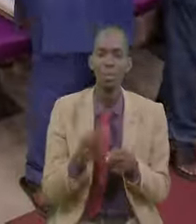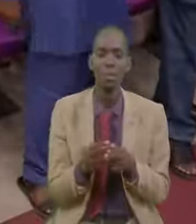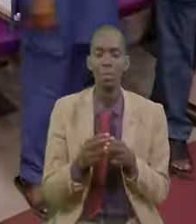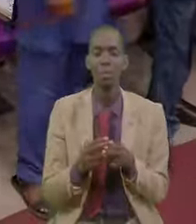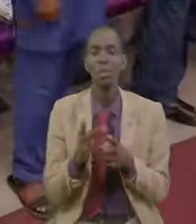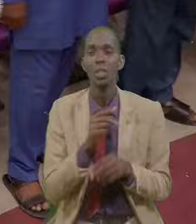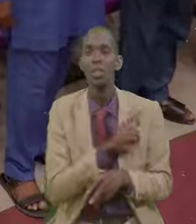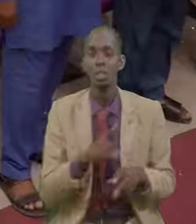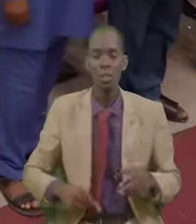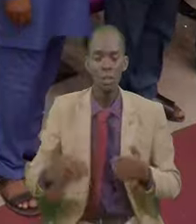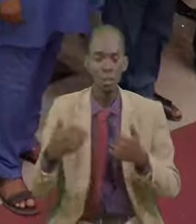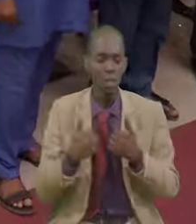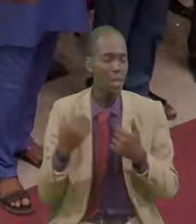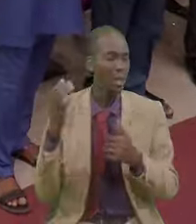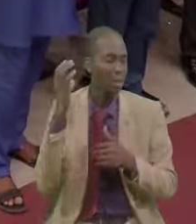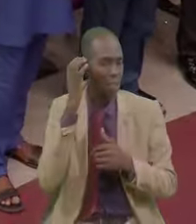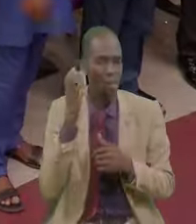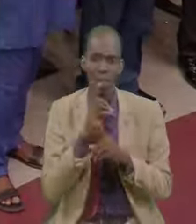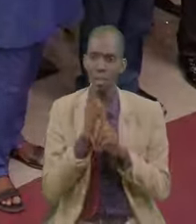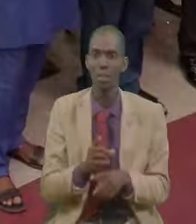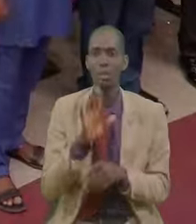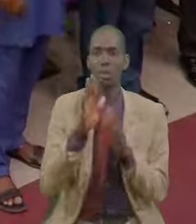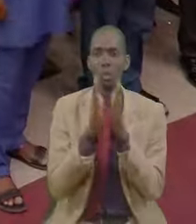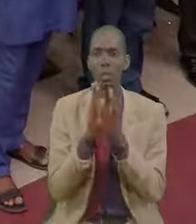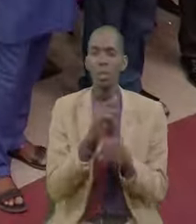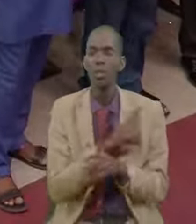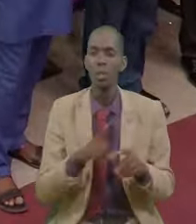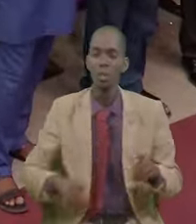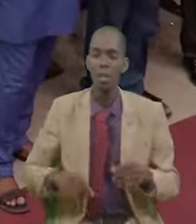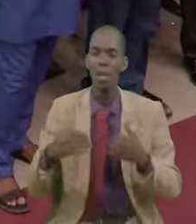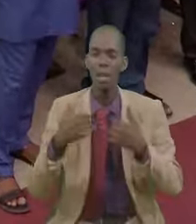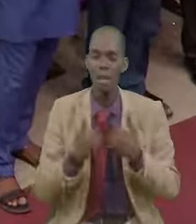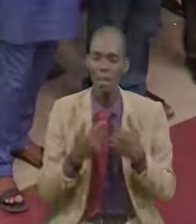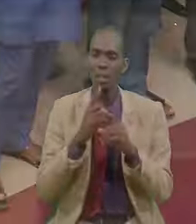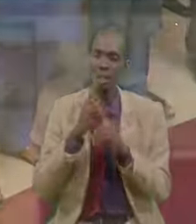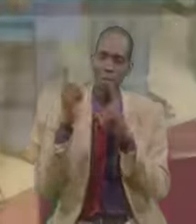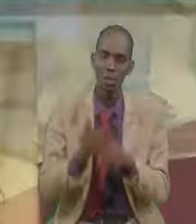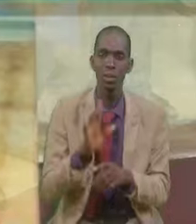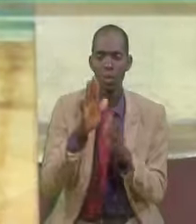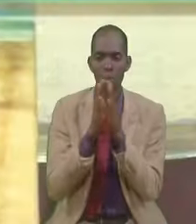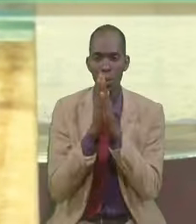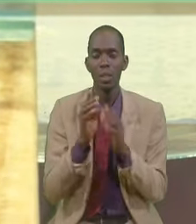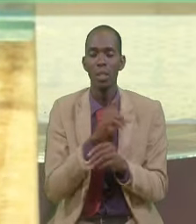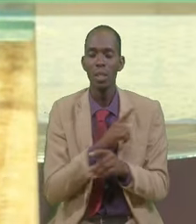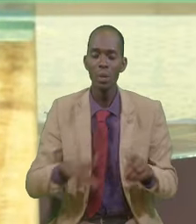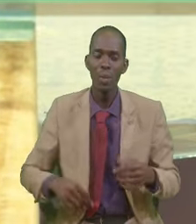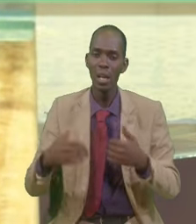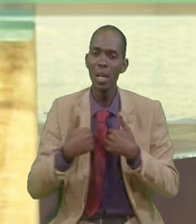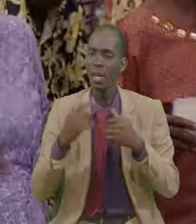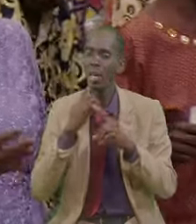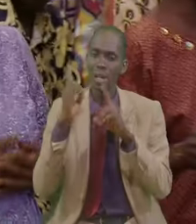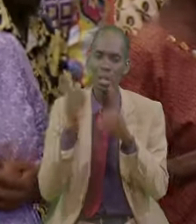The Lord has answered you. The Lord has answered you. The Lord has answered you.